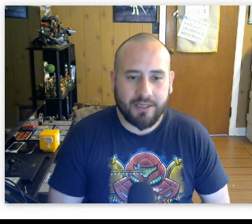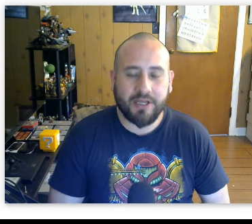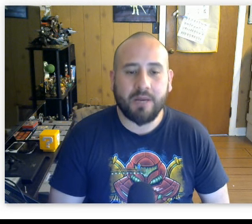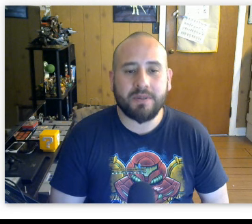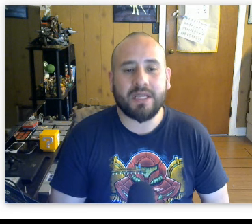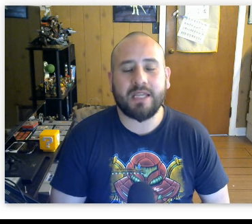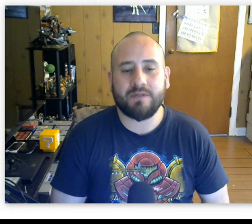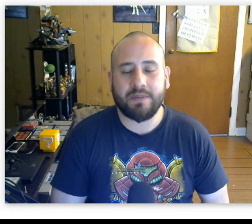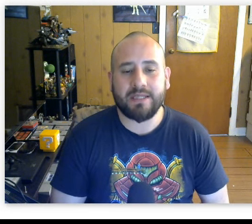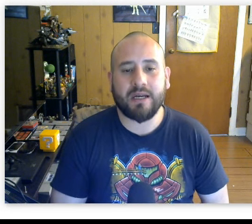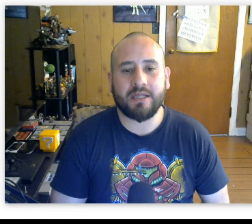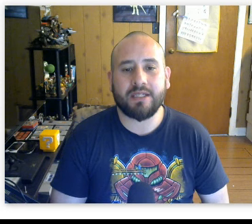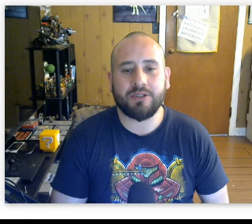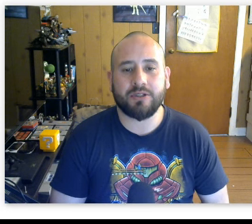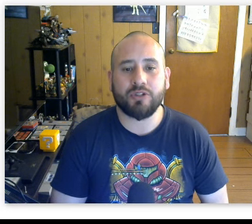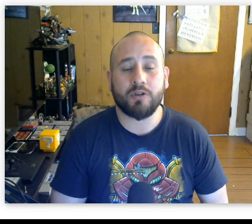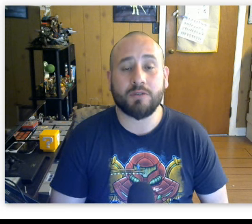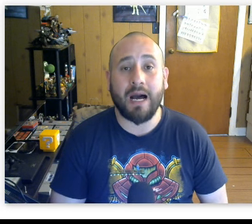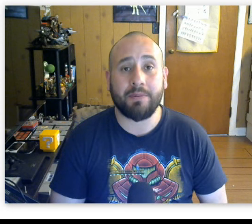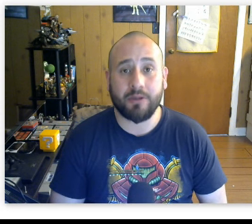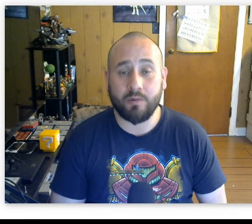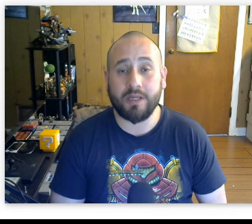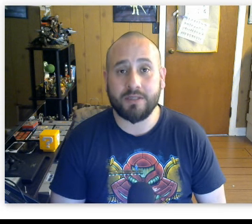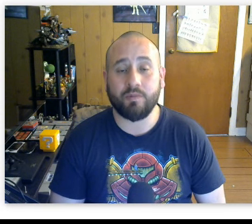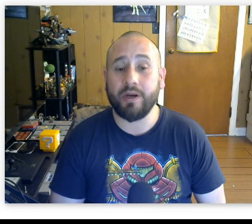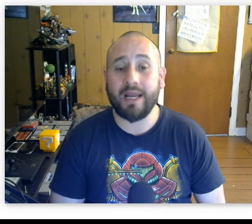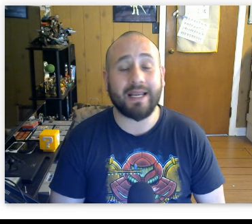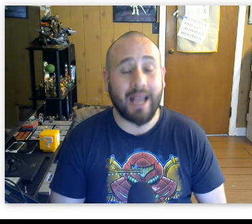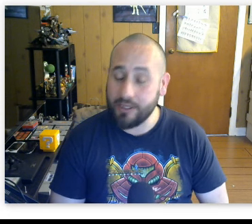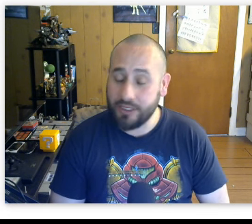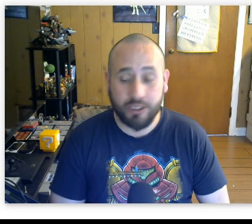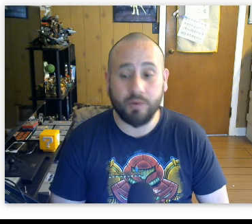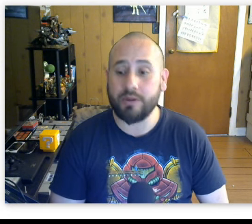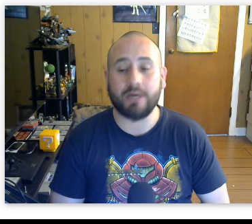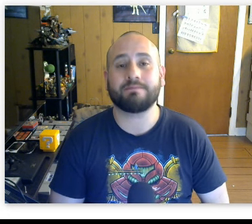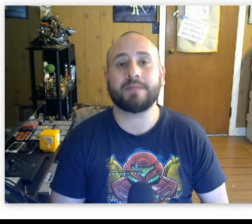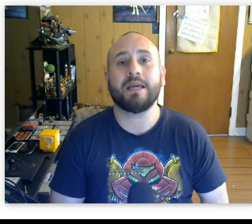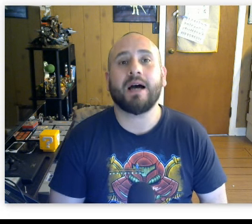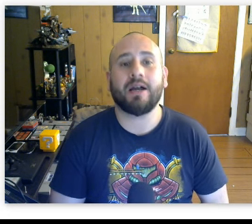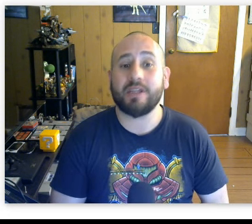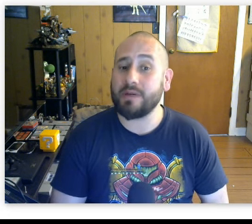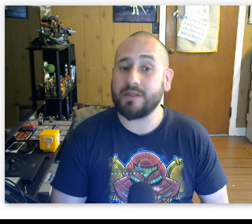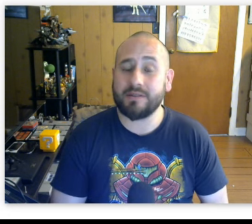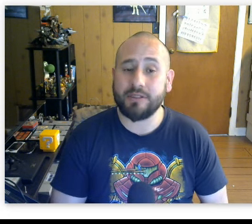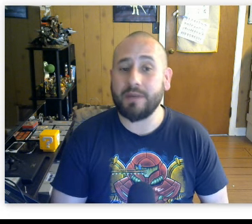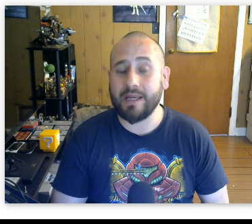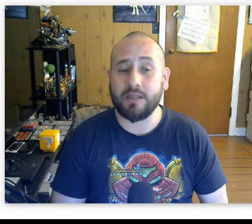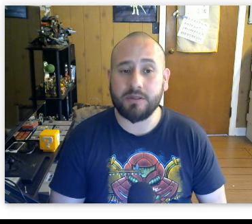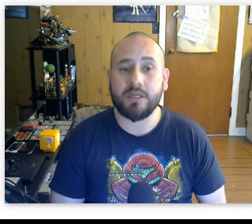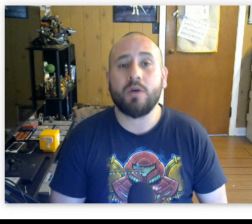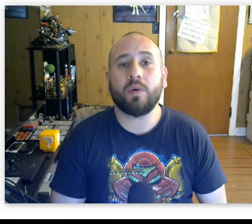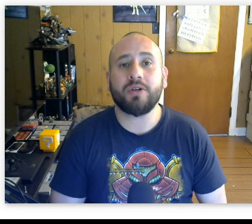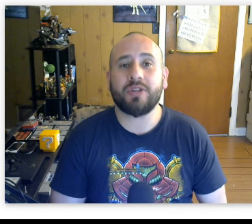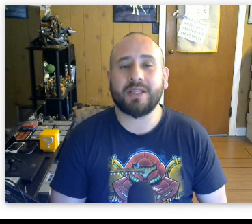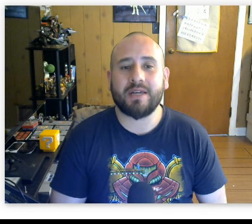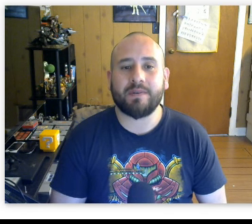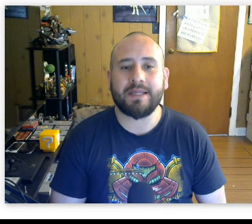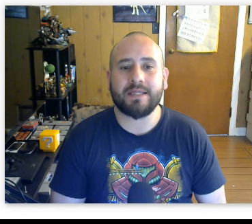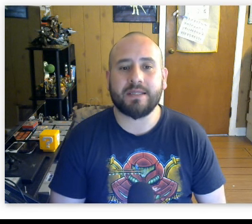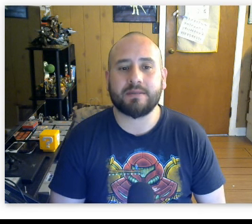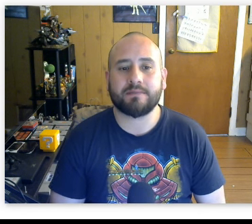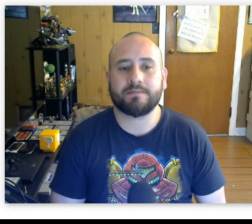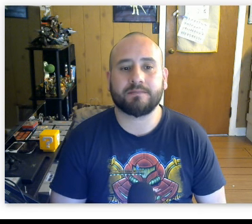Pizza. There's a couple signs for pizza. I'm going to teach you the two most popular ones. One I guarantee you won't know. The other one, you might get close. What do you think the sign